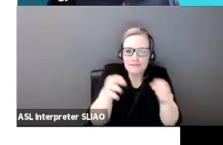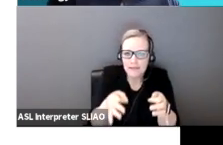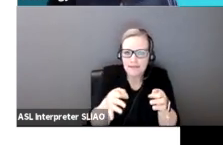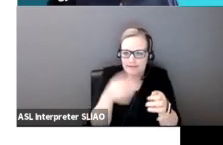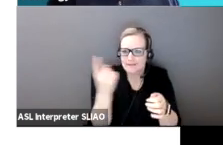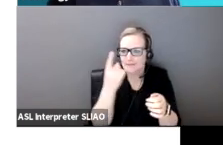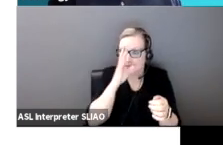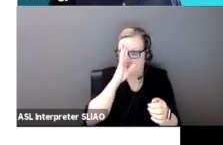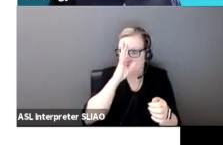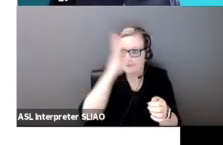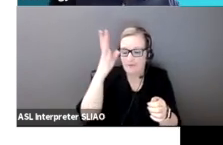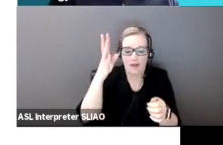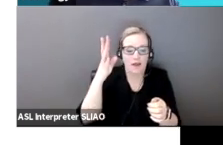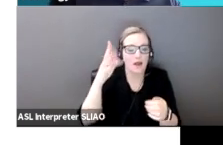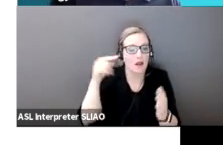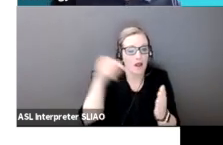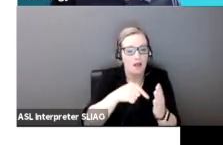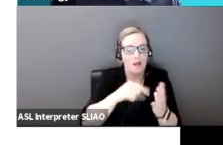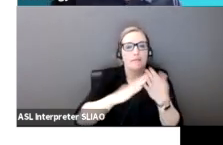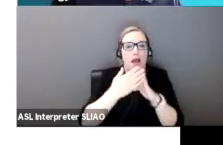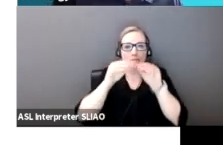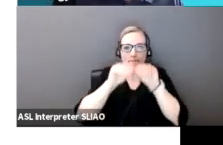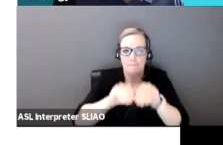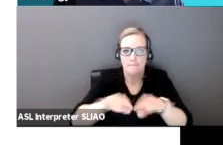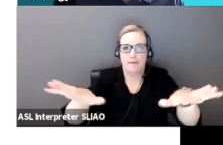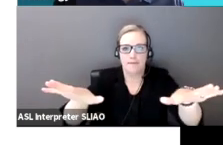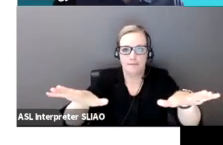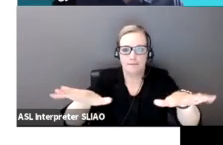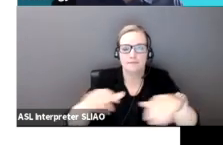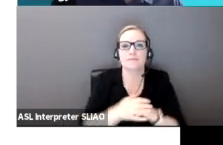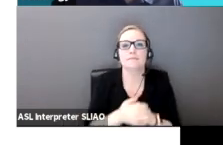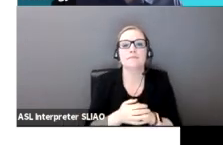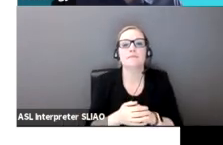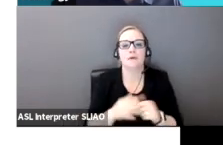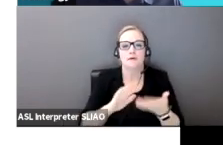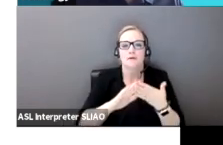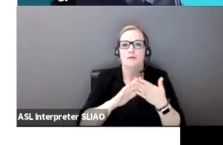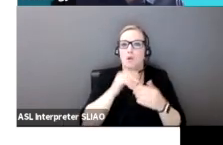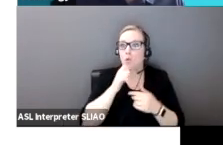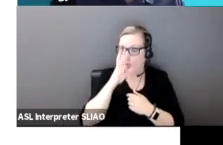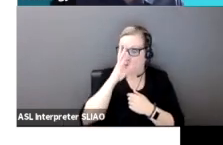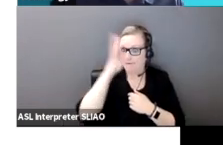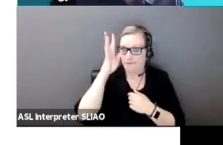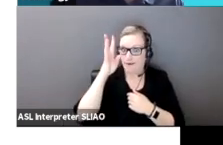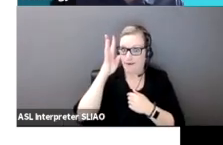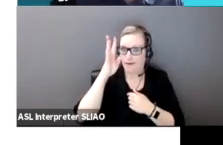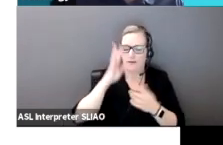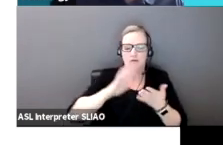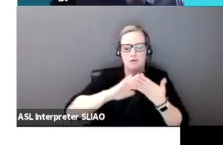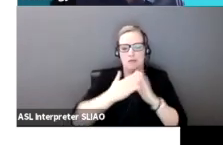invention public, the inventor receives a kind of monopoly right on the invention for a limited term, usually 20